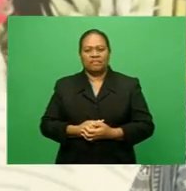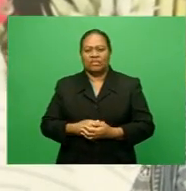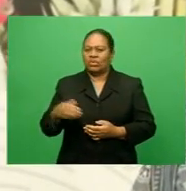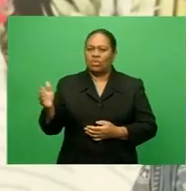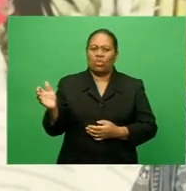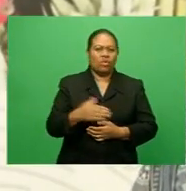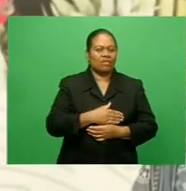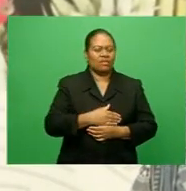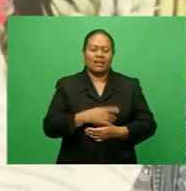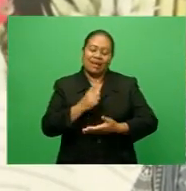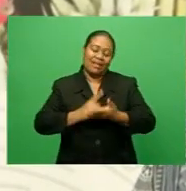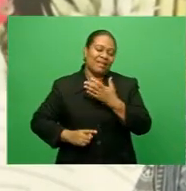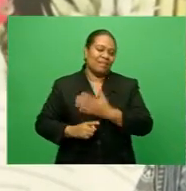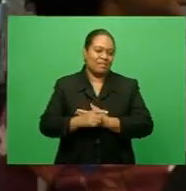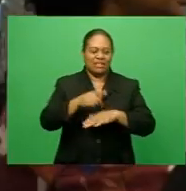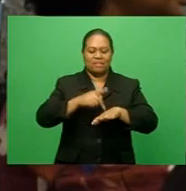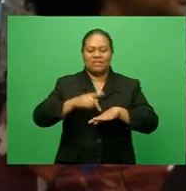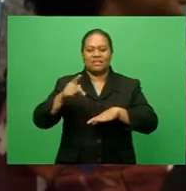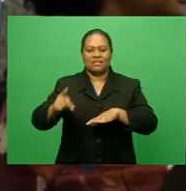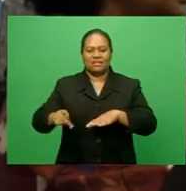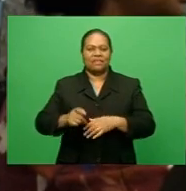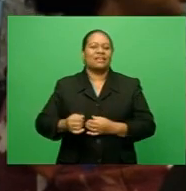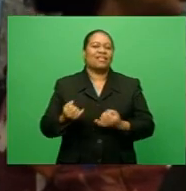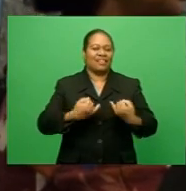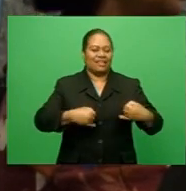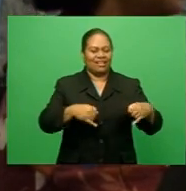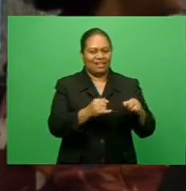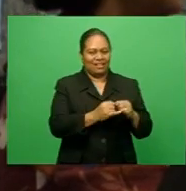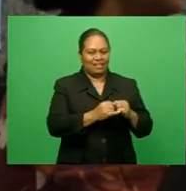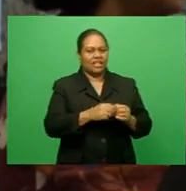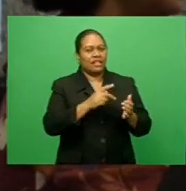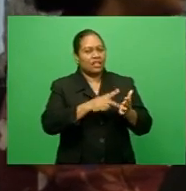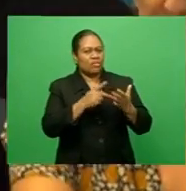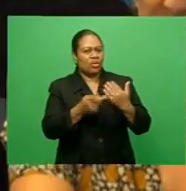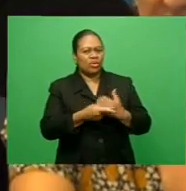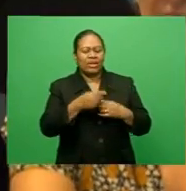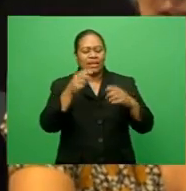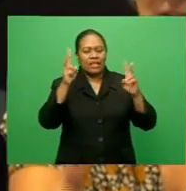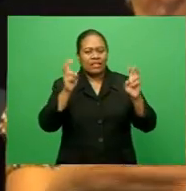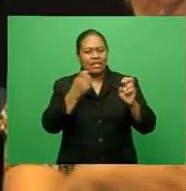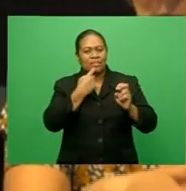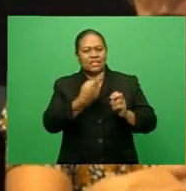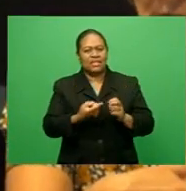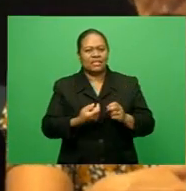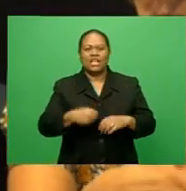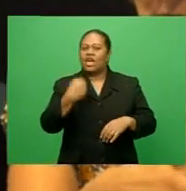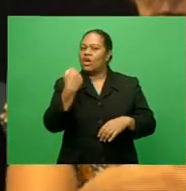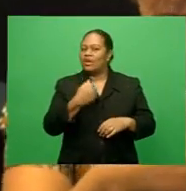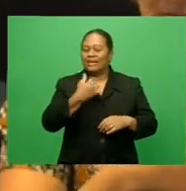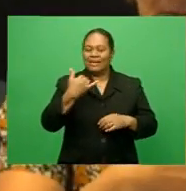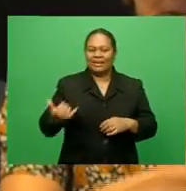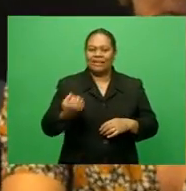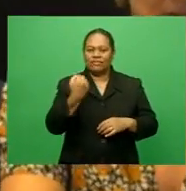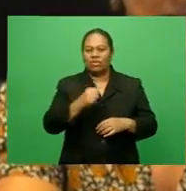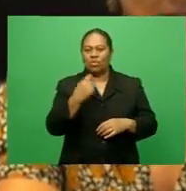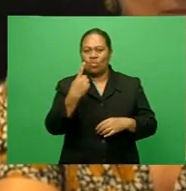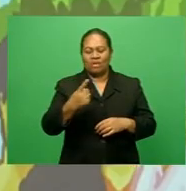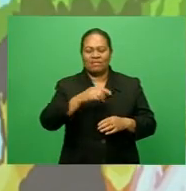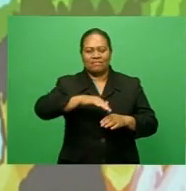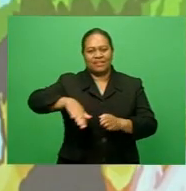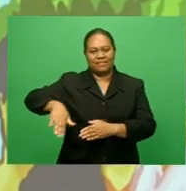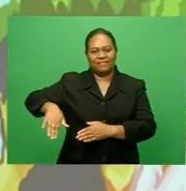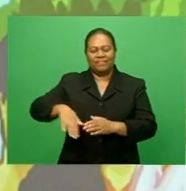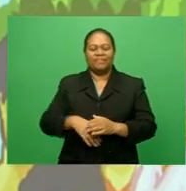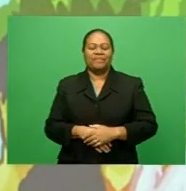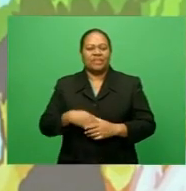vulnerable Pacific islanders. The programs called Leaving No One Behind in the Digital Era, Pacific Insurance and Climate